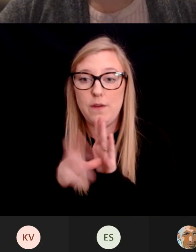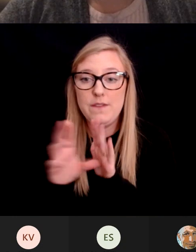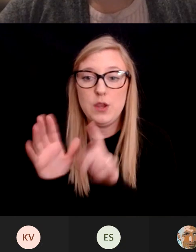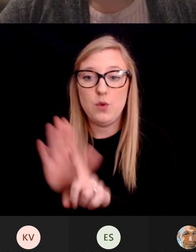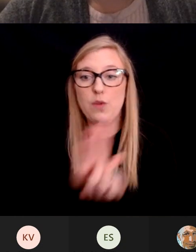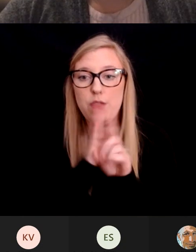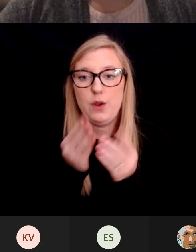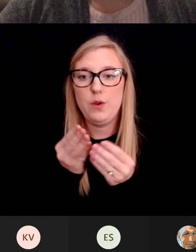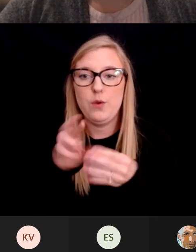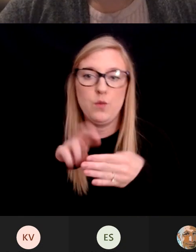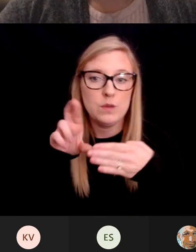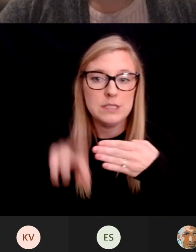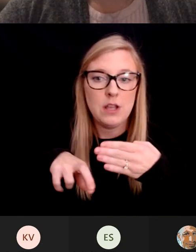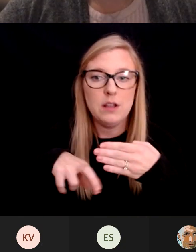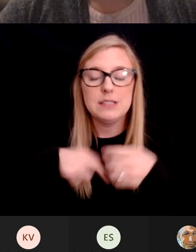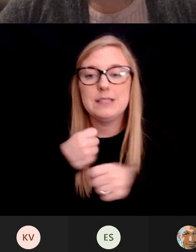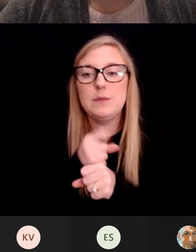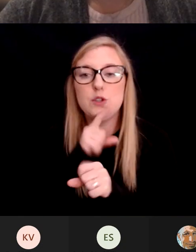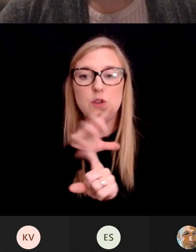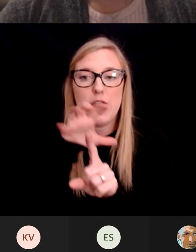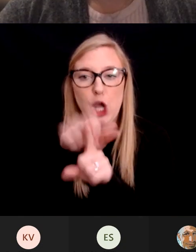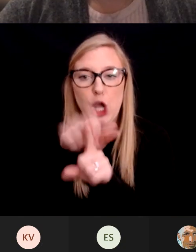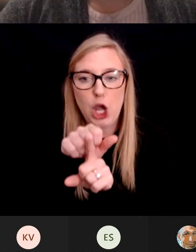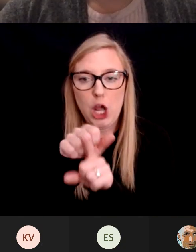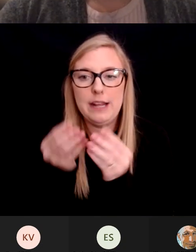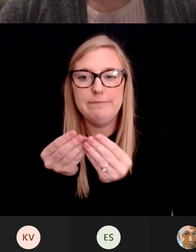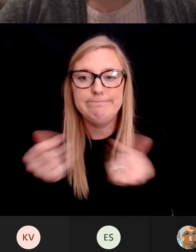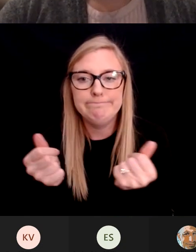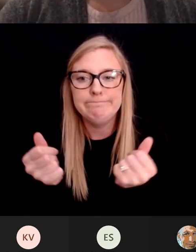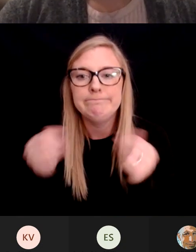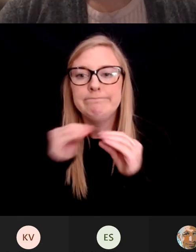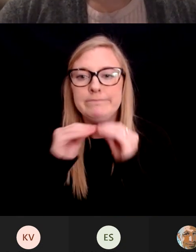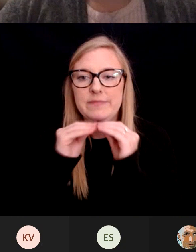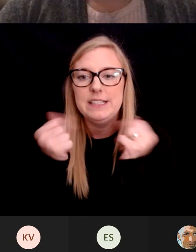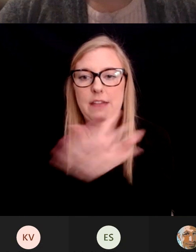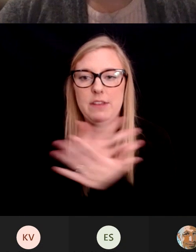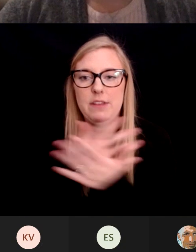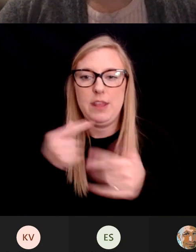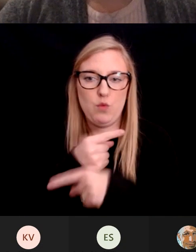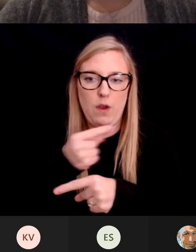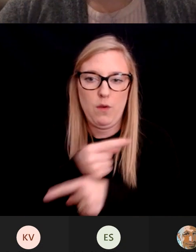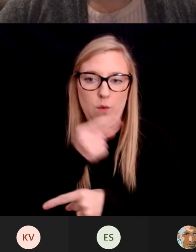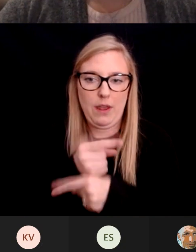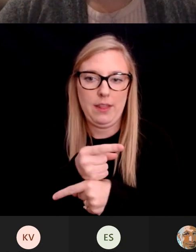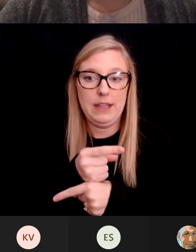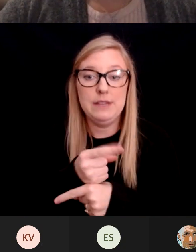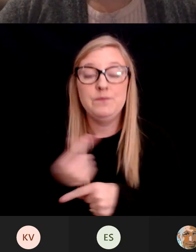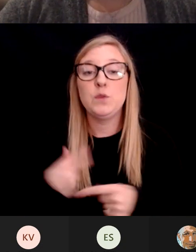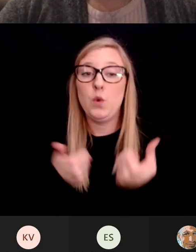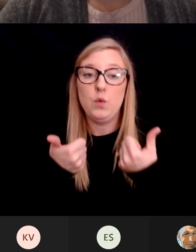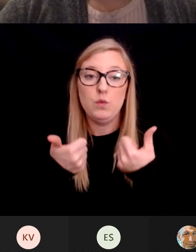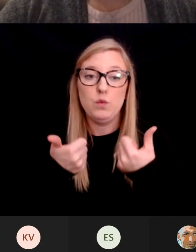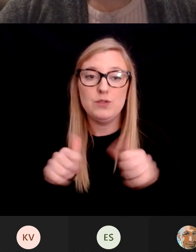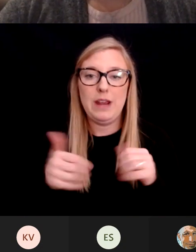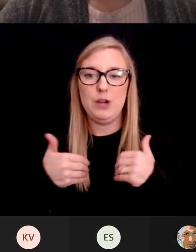results and make sure that they caught and remediated everything correctly. So we try to cast a wide net with the approach and make sure